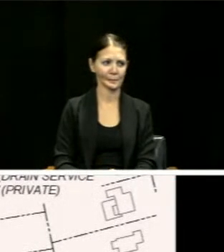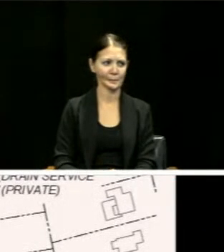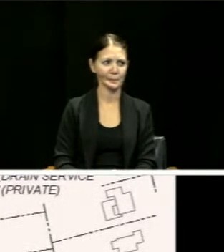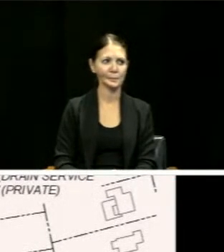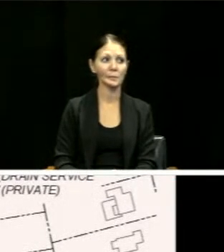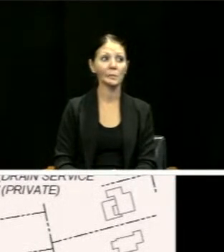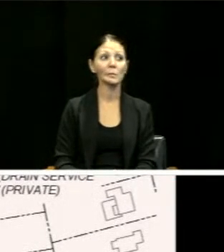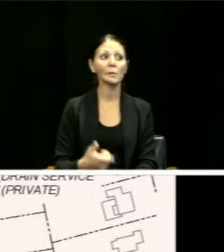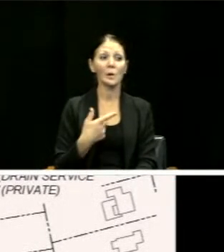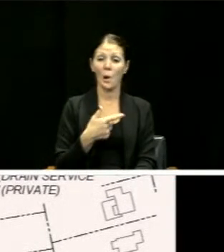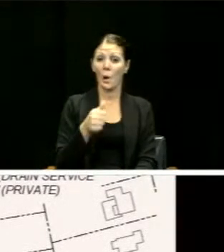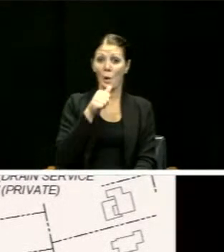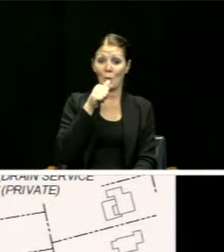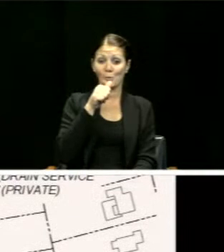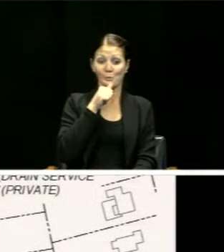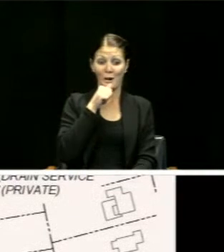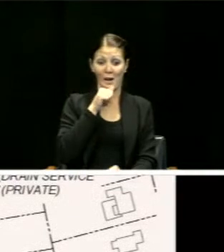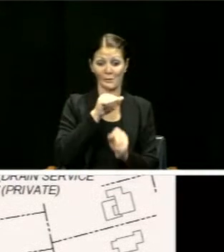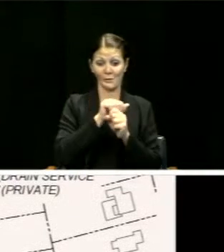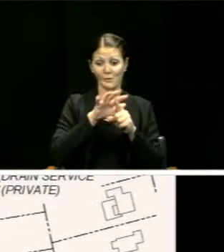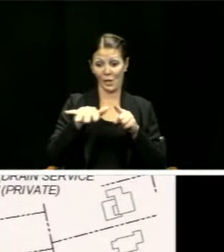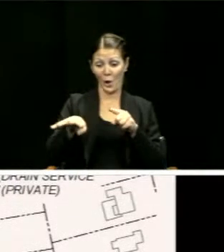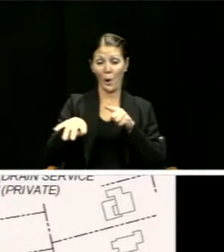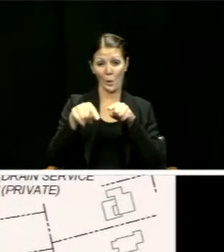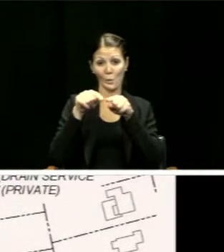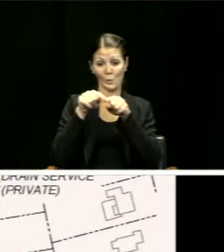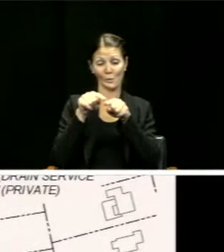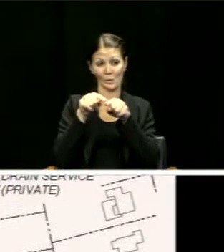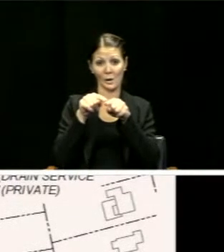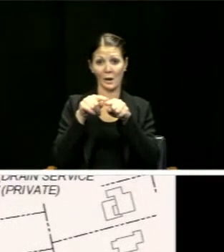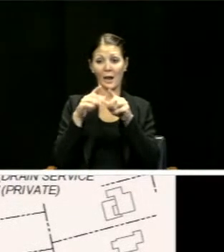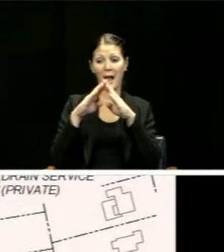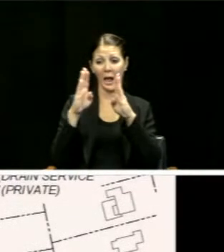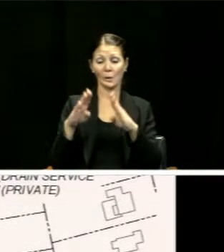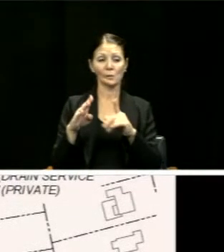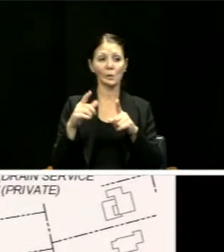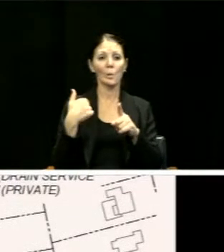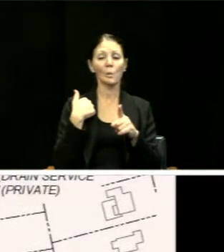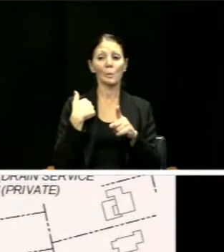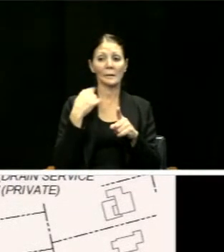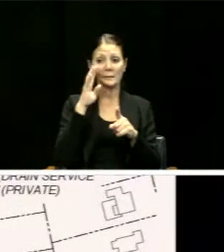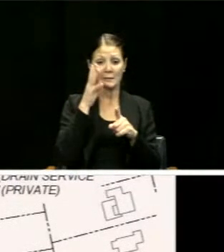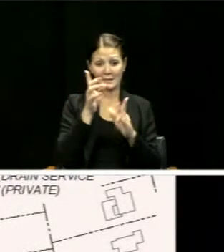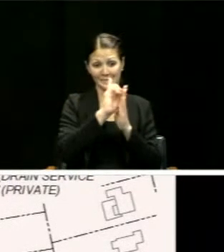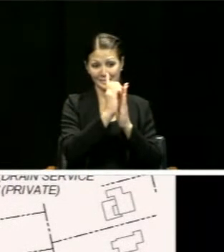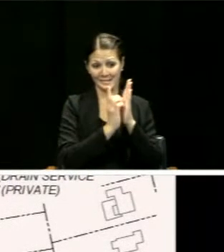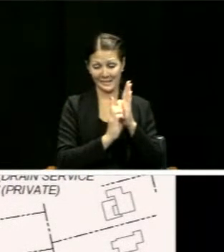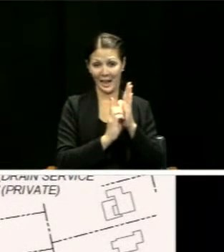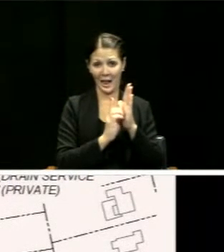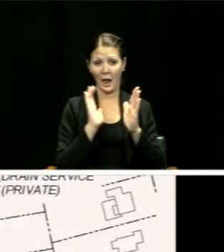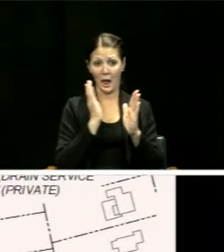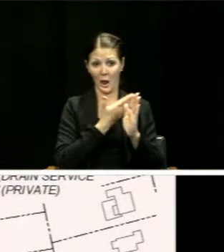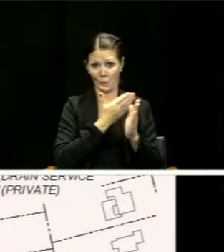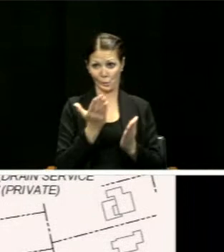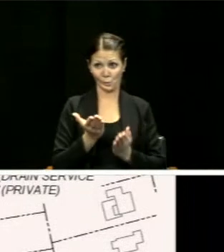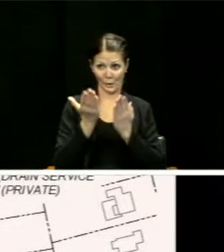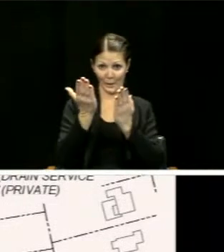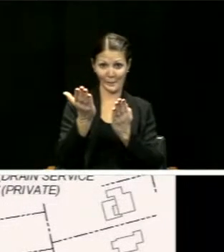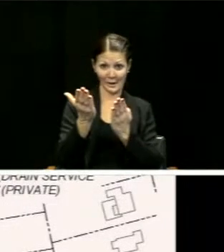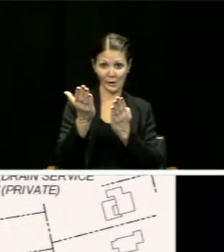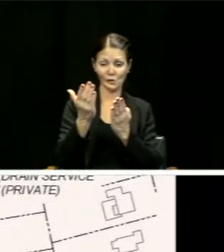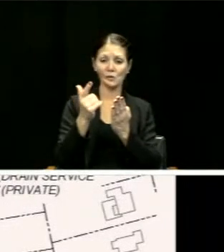So with the private inflow, what we have designed and included in our recommendations